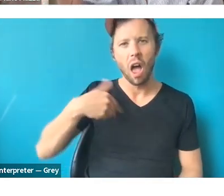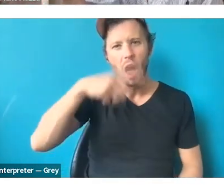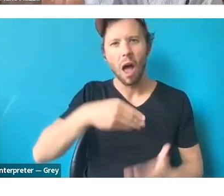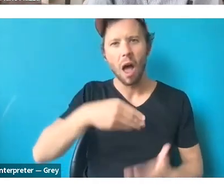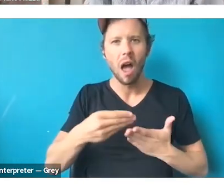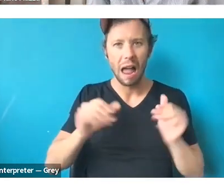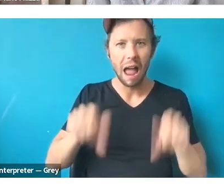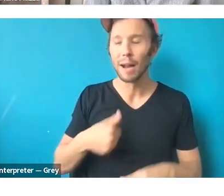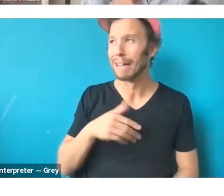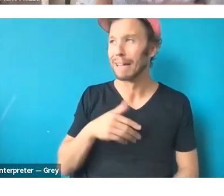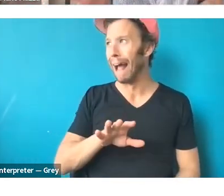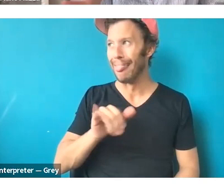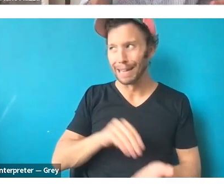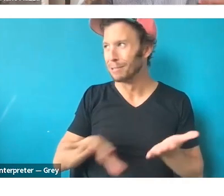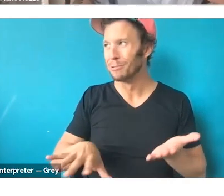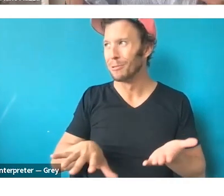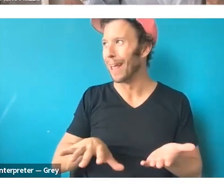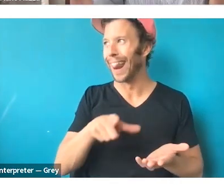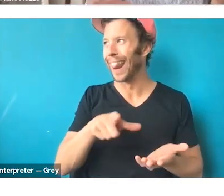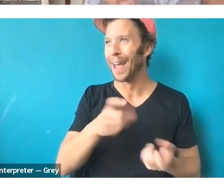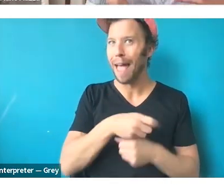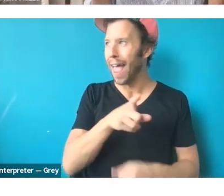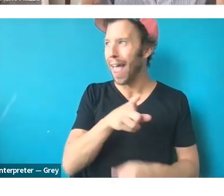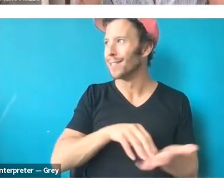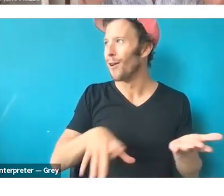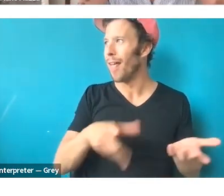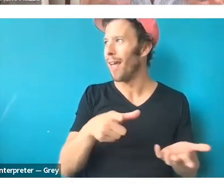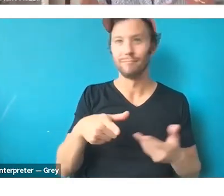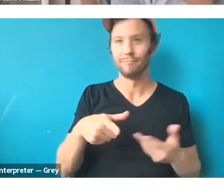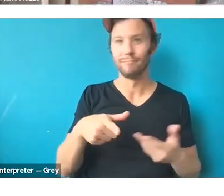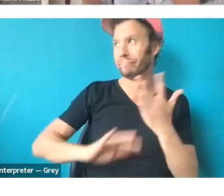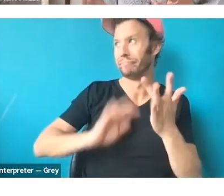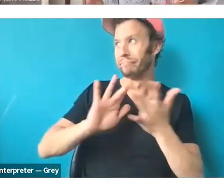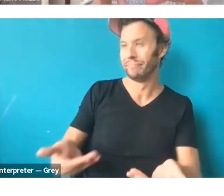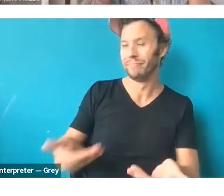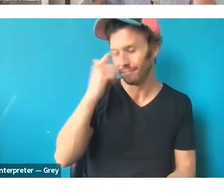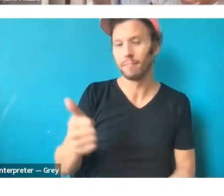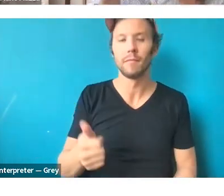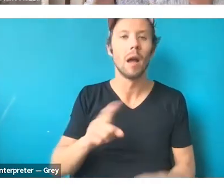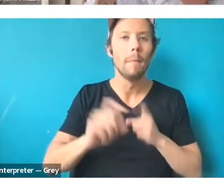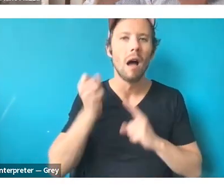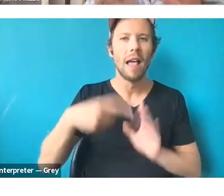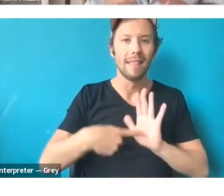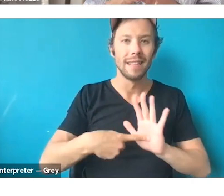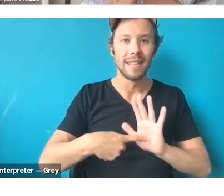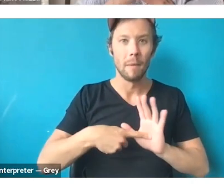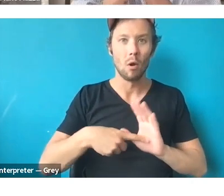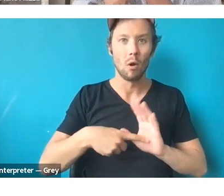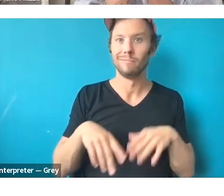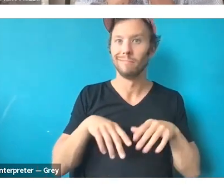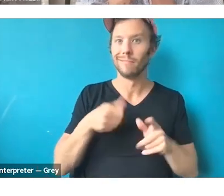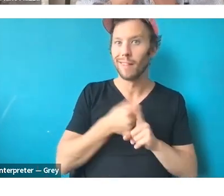to them specifically, right? So it was like, just with this little wonderful half-hour demo, people were making these small little capsule